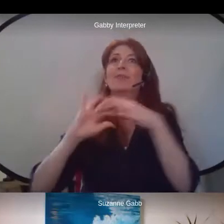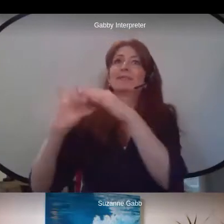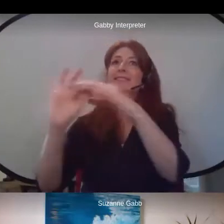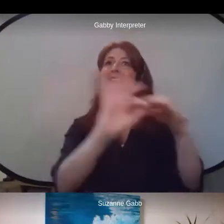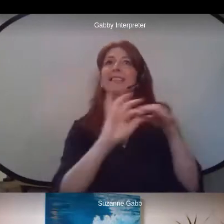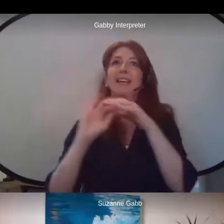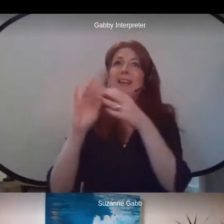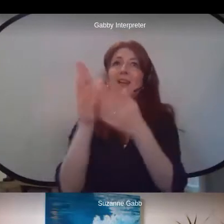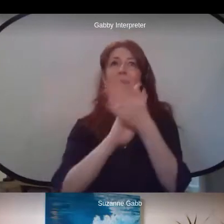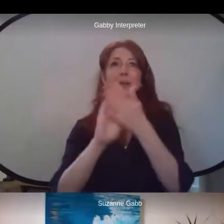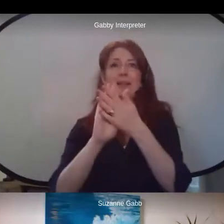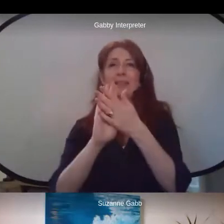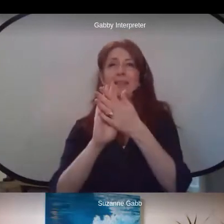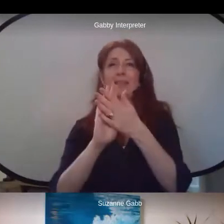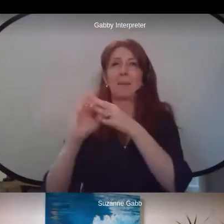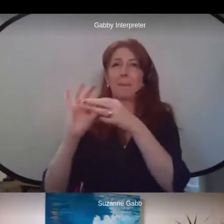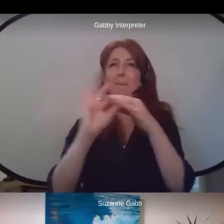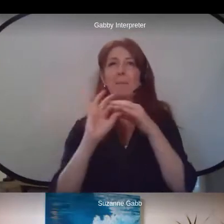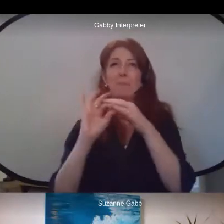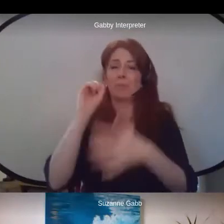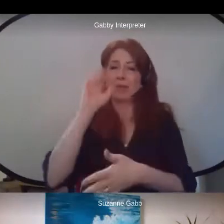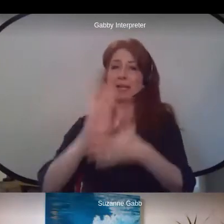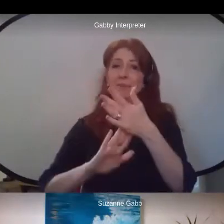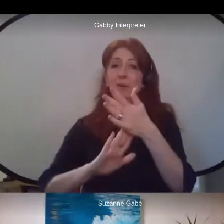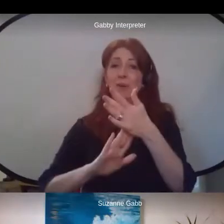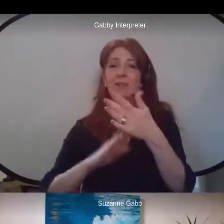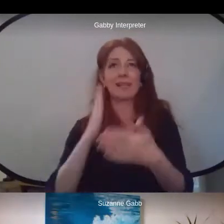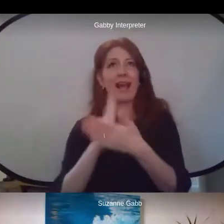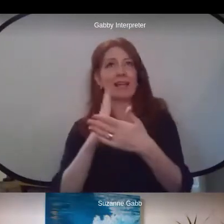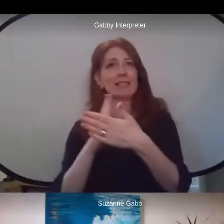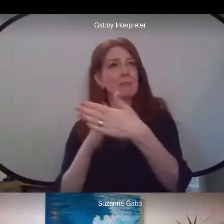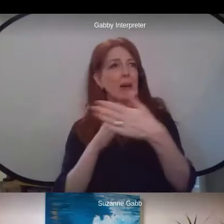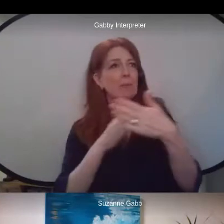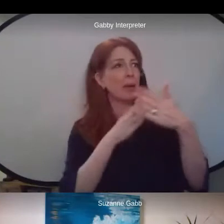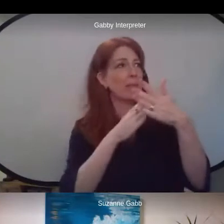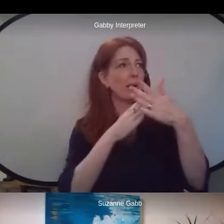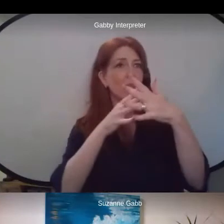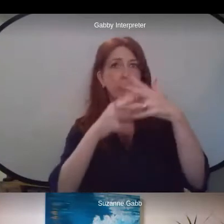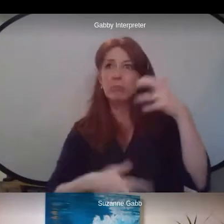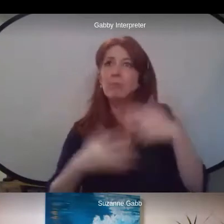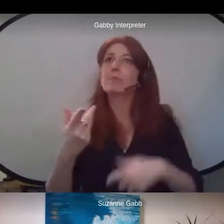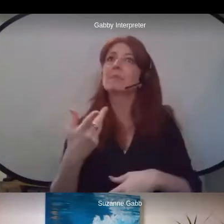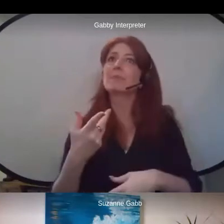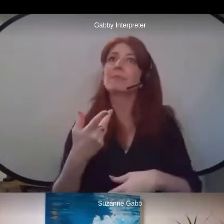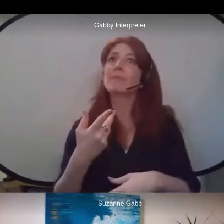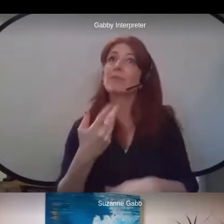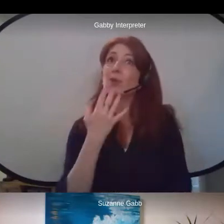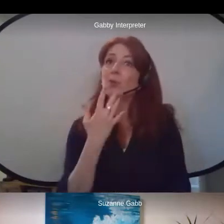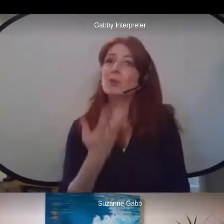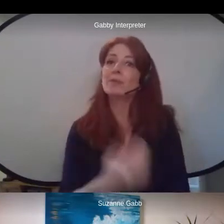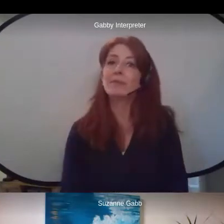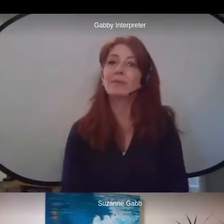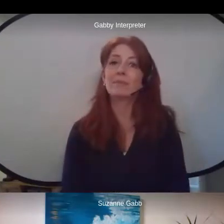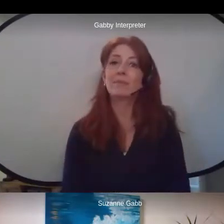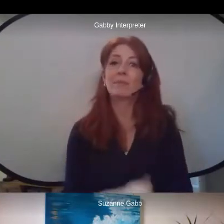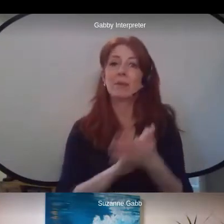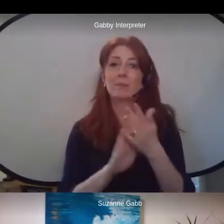experience. And I think that's where the barriers have broken down for a lot of the users of our technology, is that they're showing their